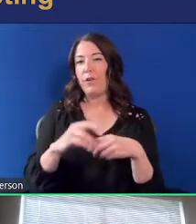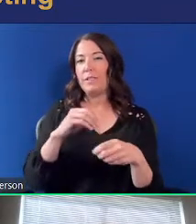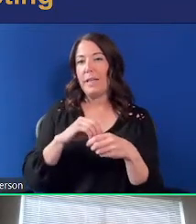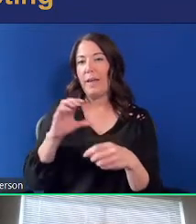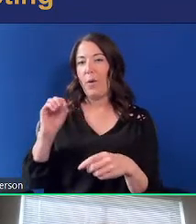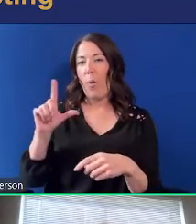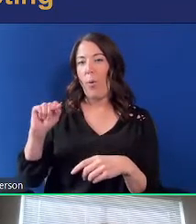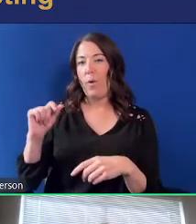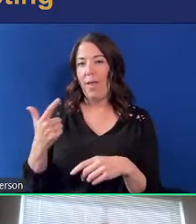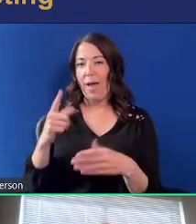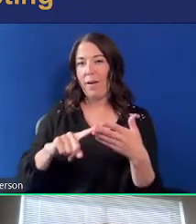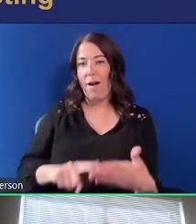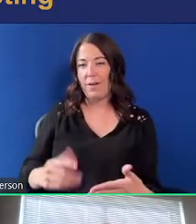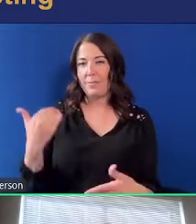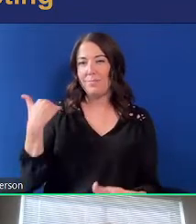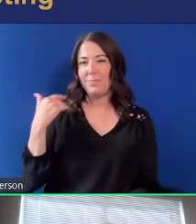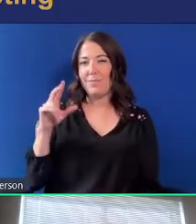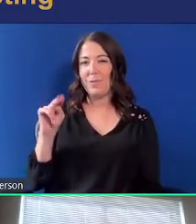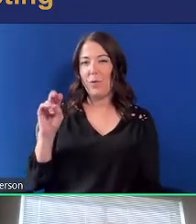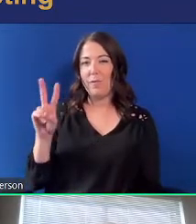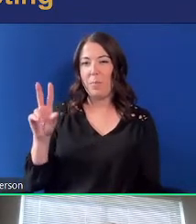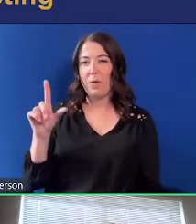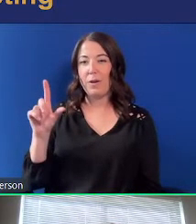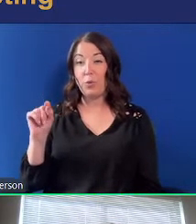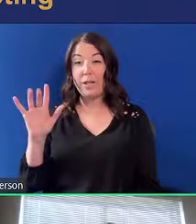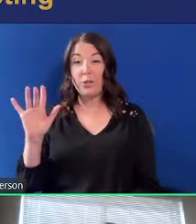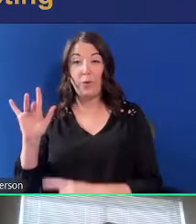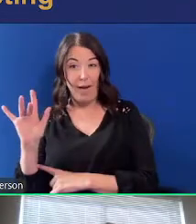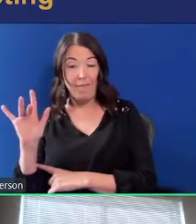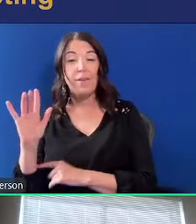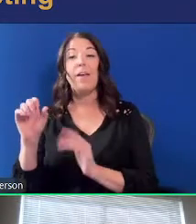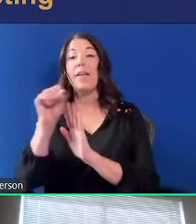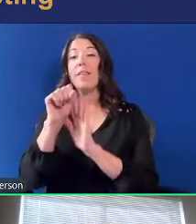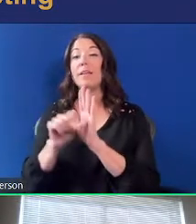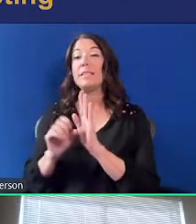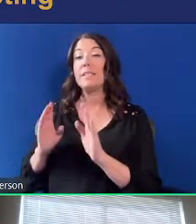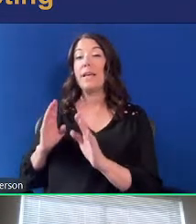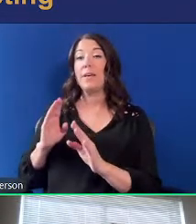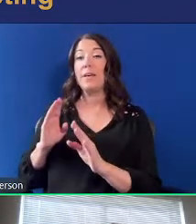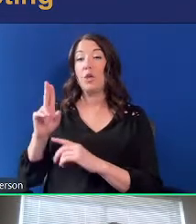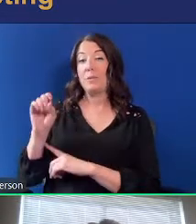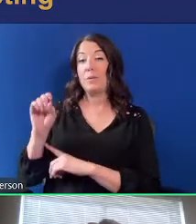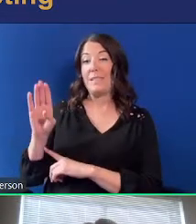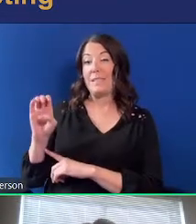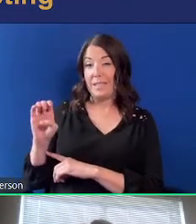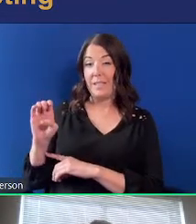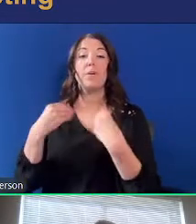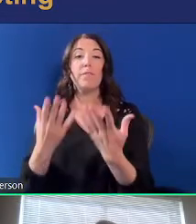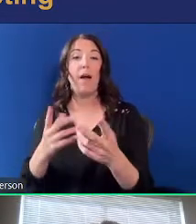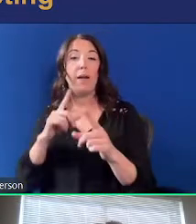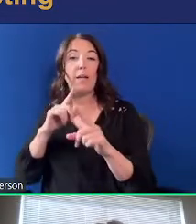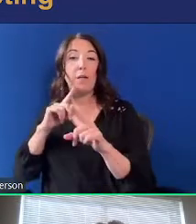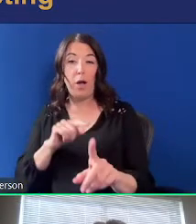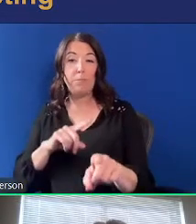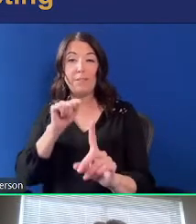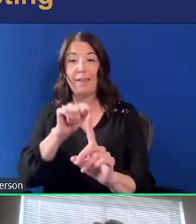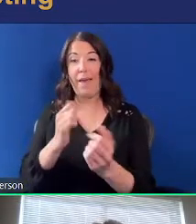in November of 2025. At that time, the State Board of Education, we provided a response to that